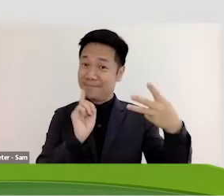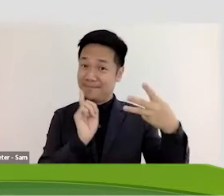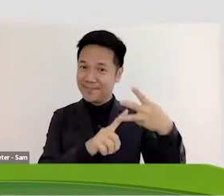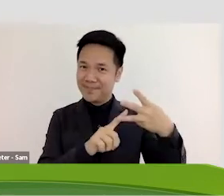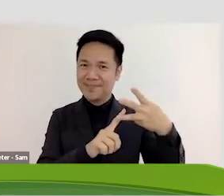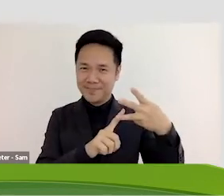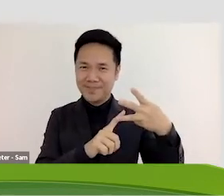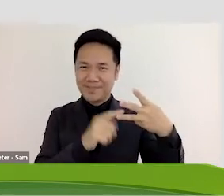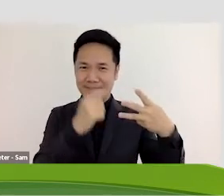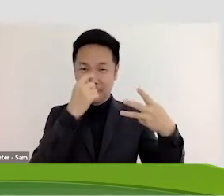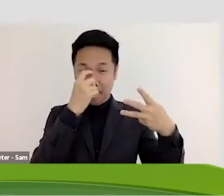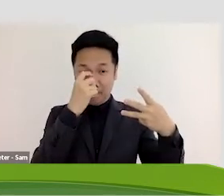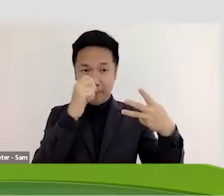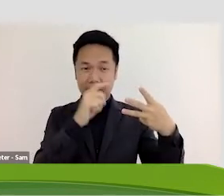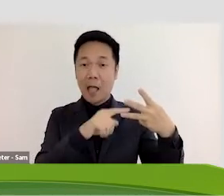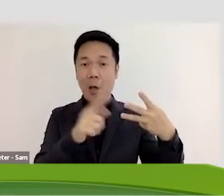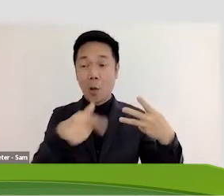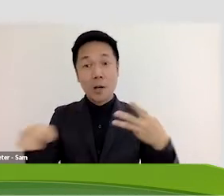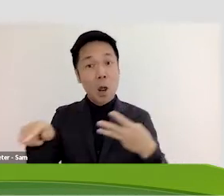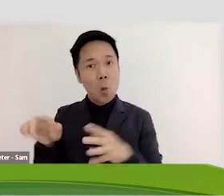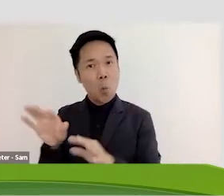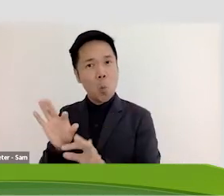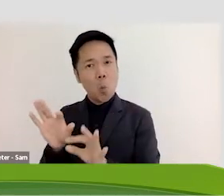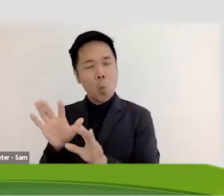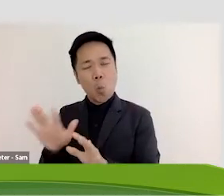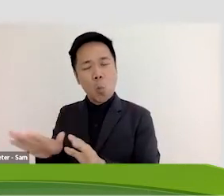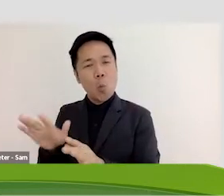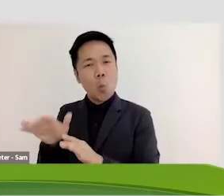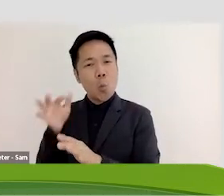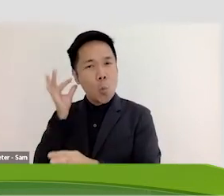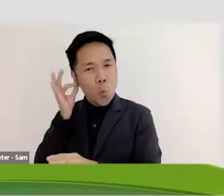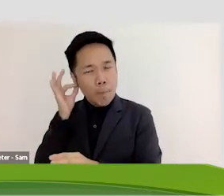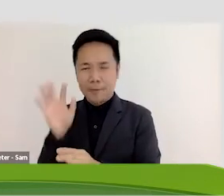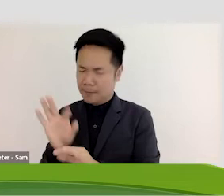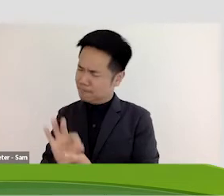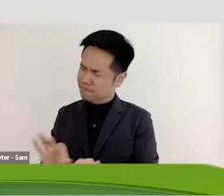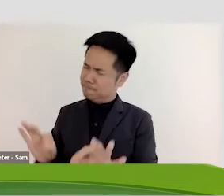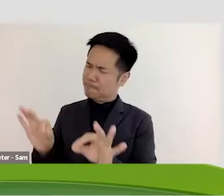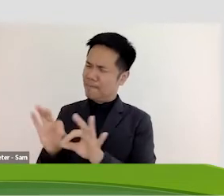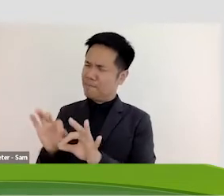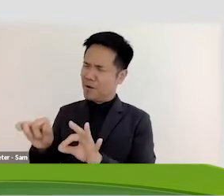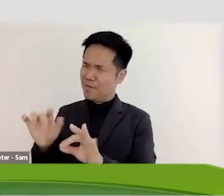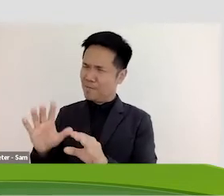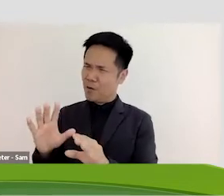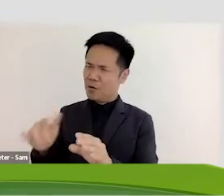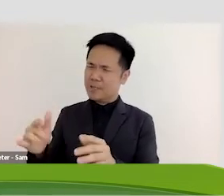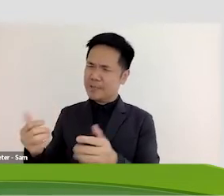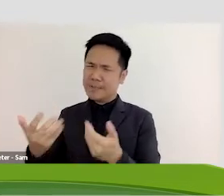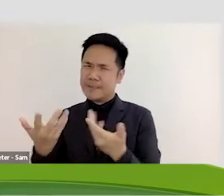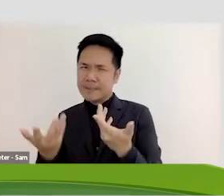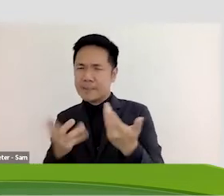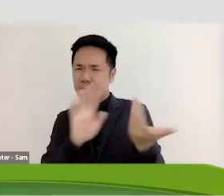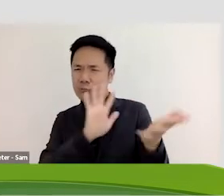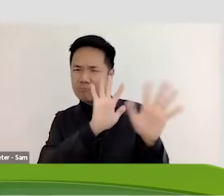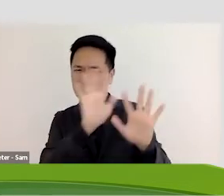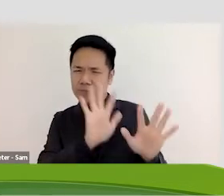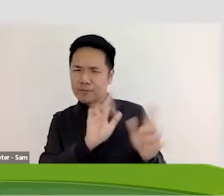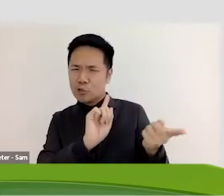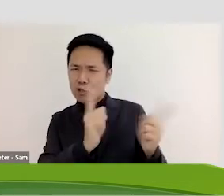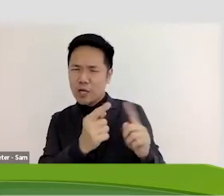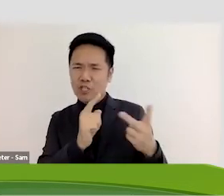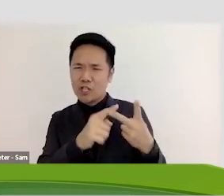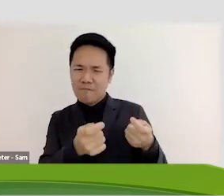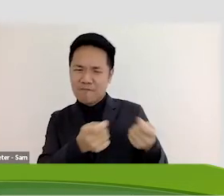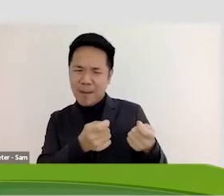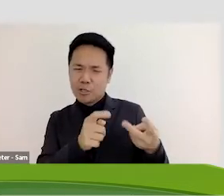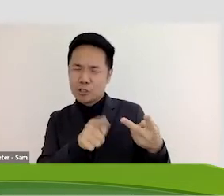the vital role that women in all their diversity play at the center of climate change adaptation, environment management, and